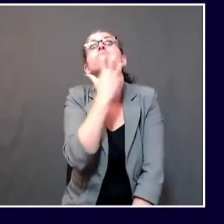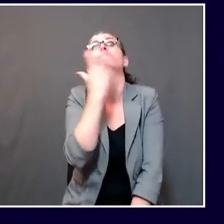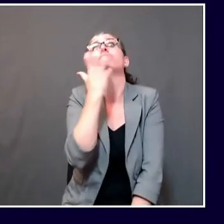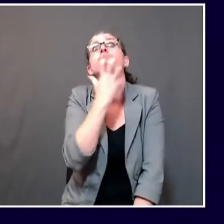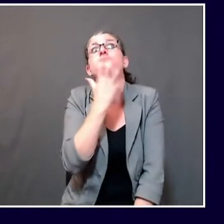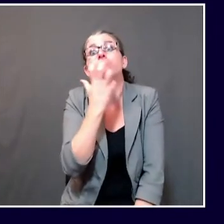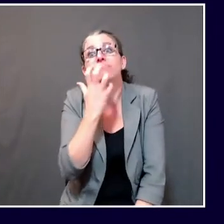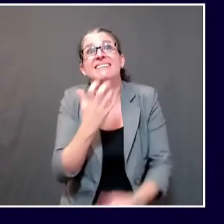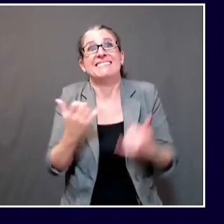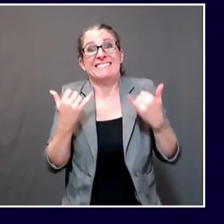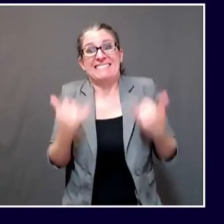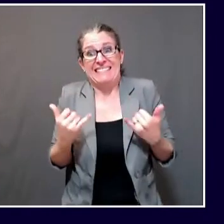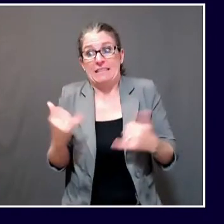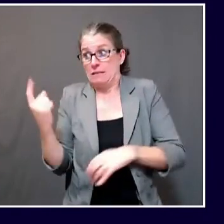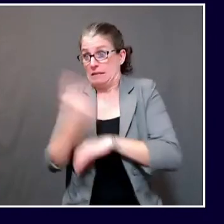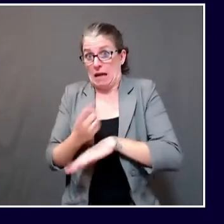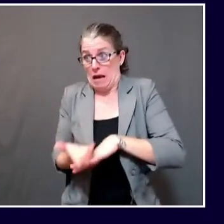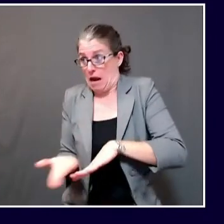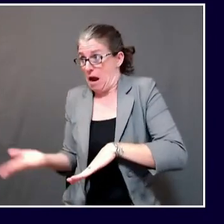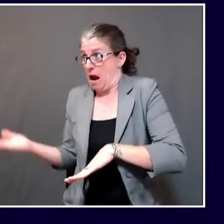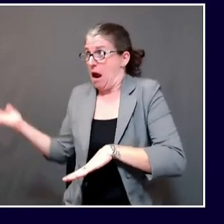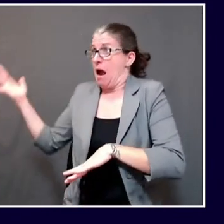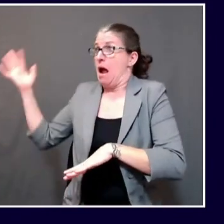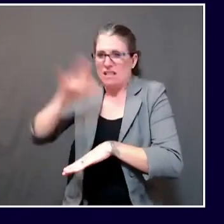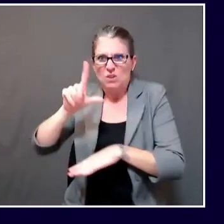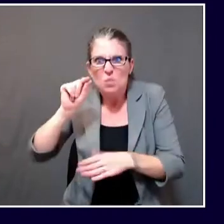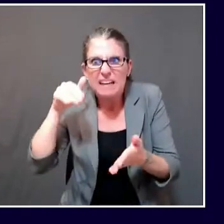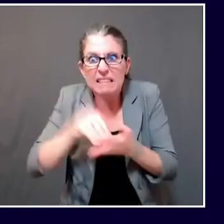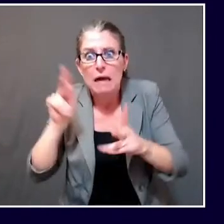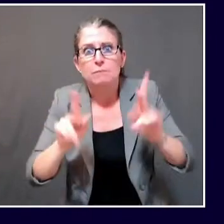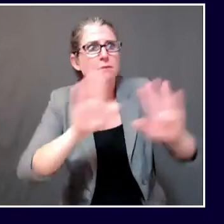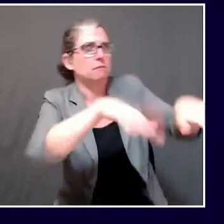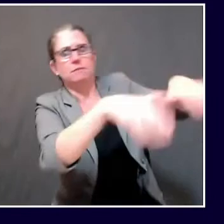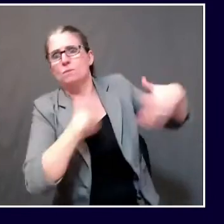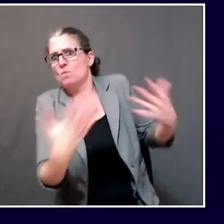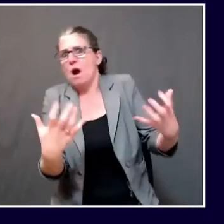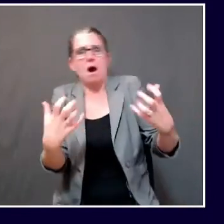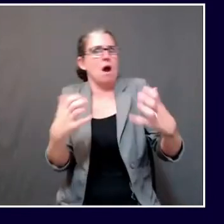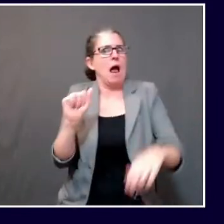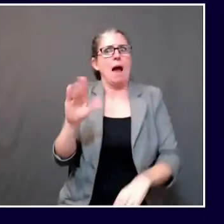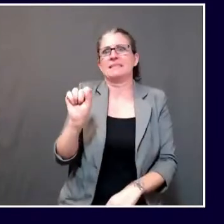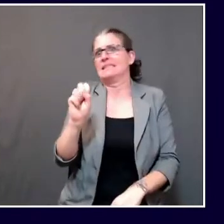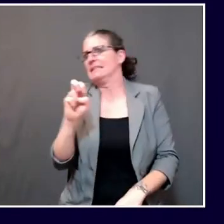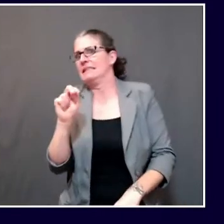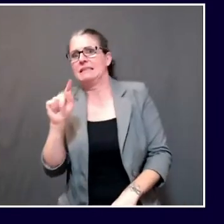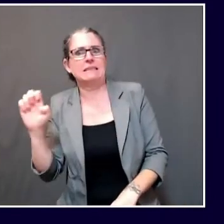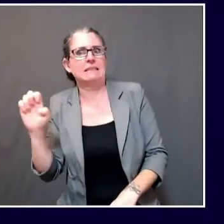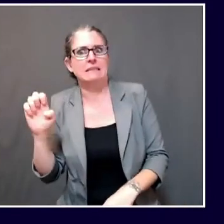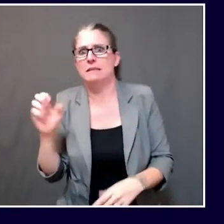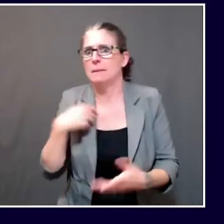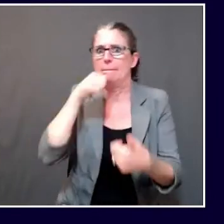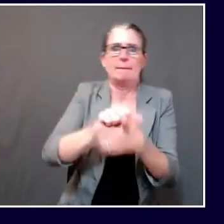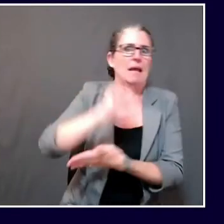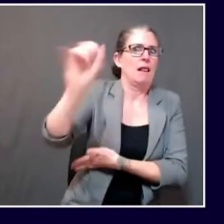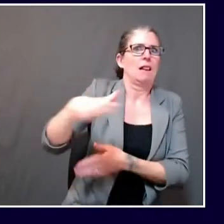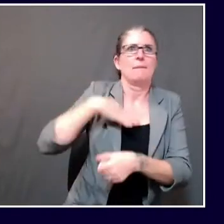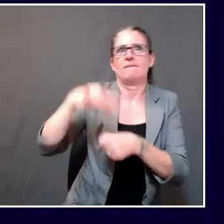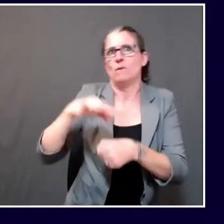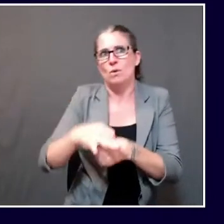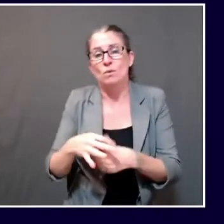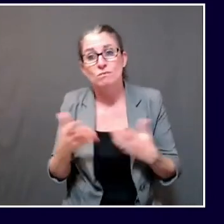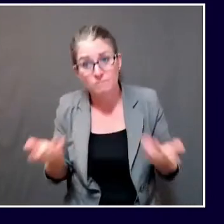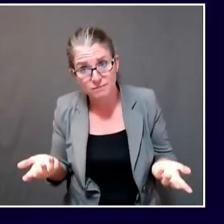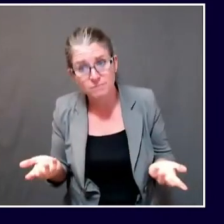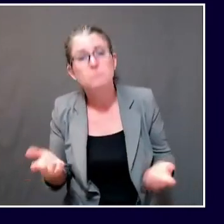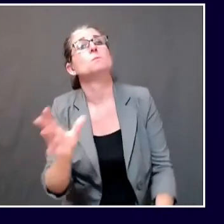also you can use the mail service or use a Dropbox if your town has acquired one. Be aware that if you're using a Dropbox, you